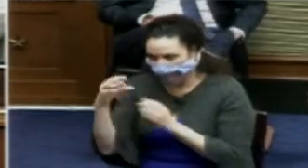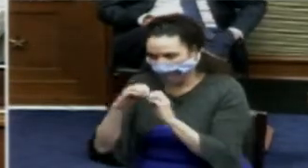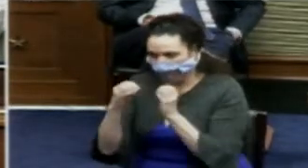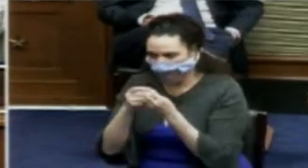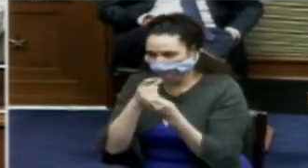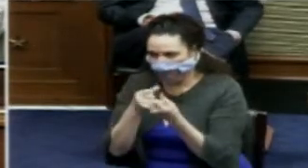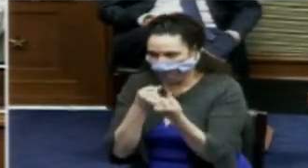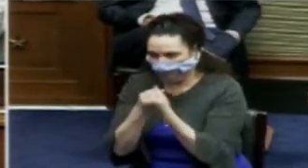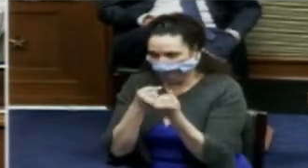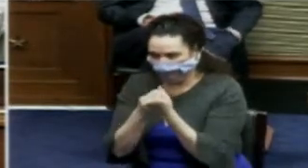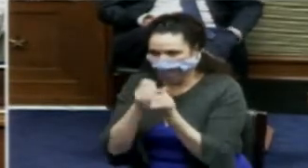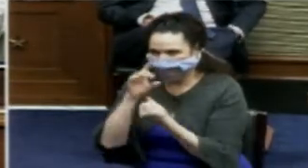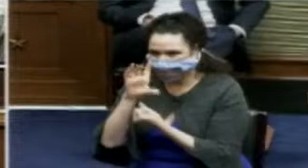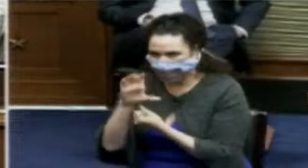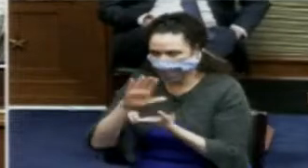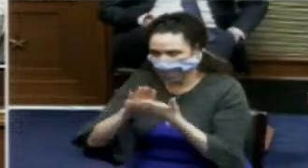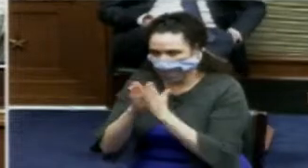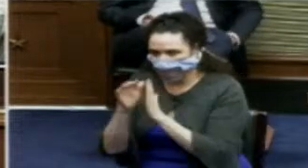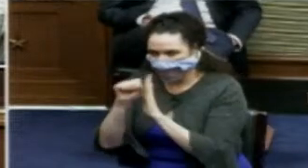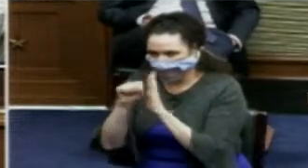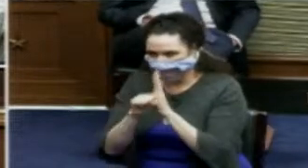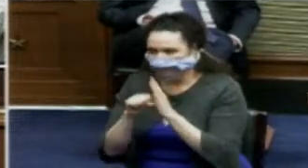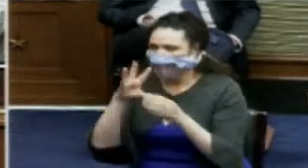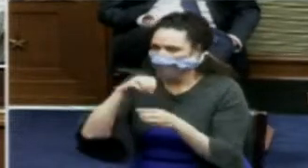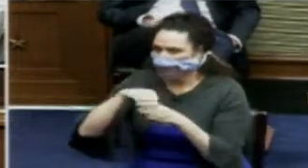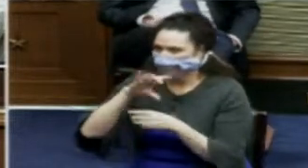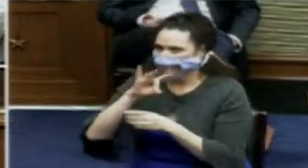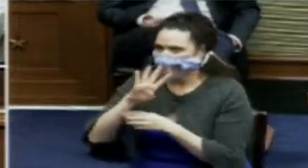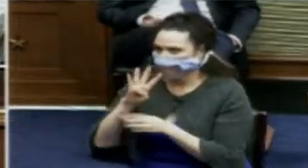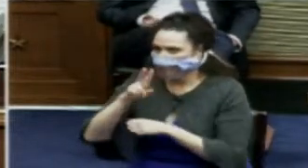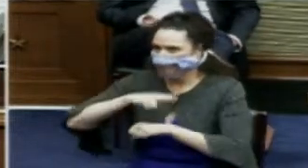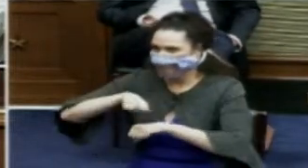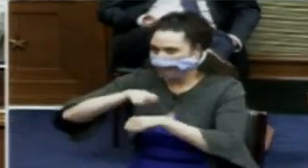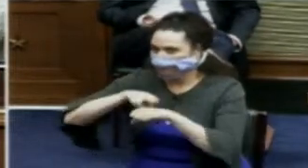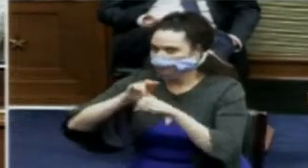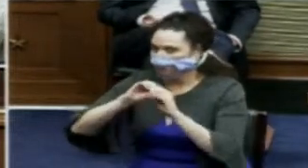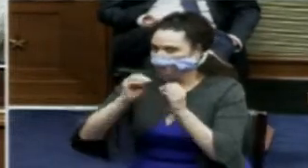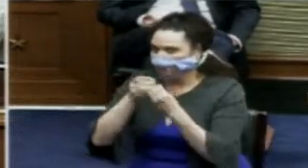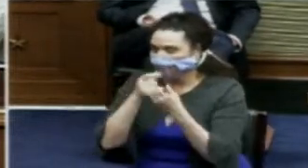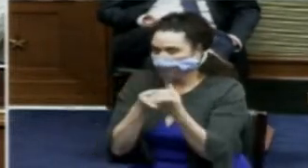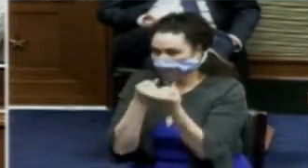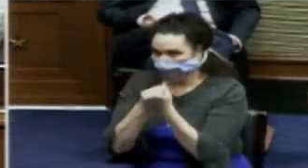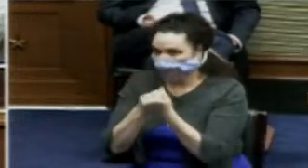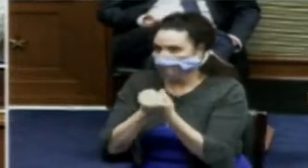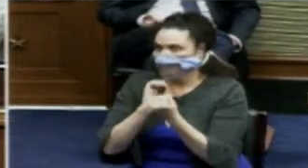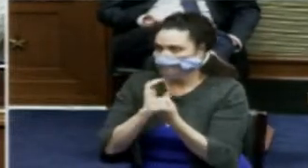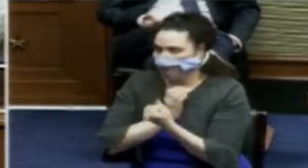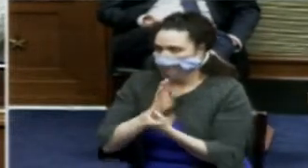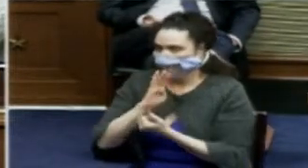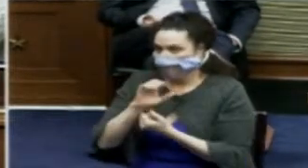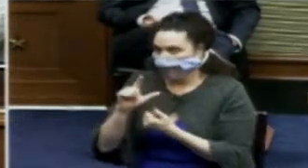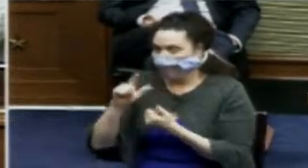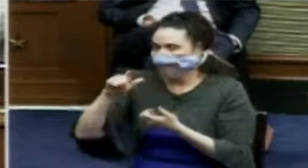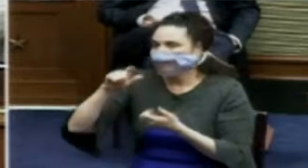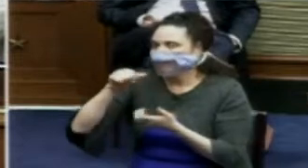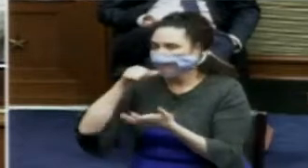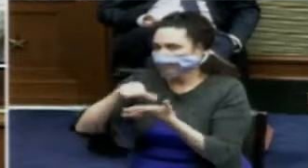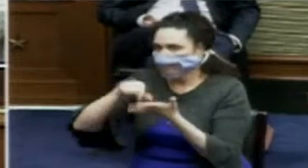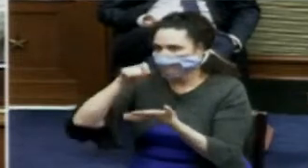including 84 national organizations that have endorsed the bill, and a letter from a D.C. resident,